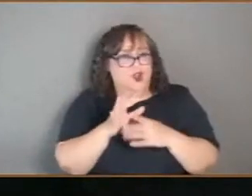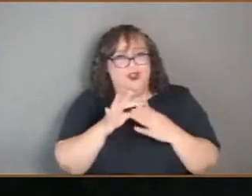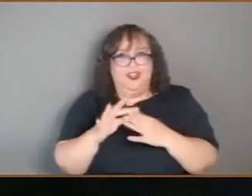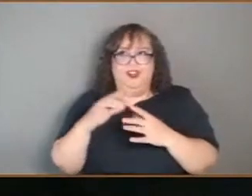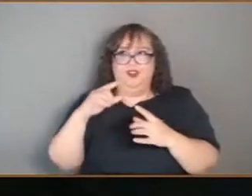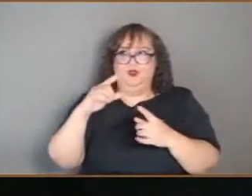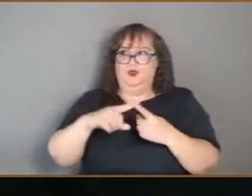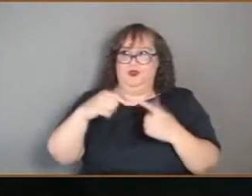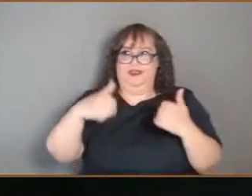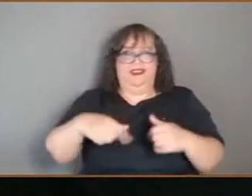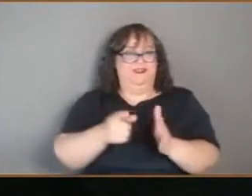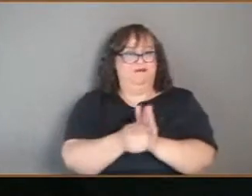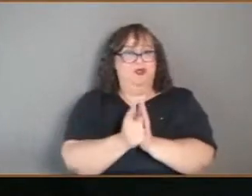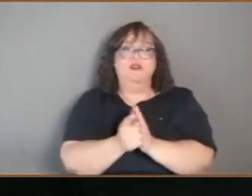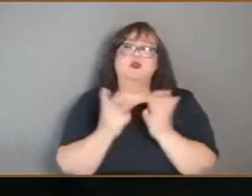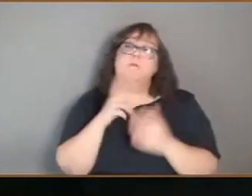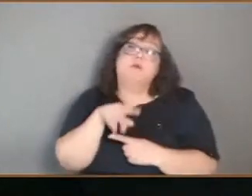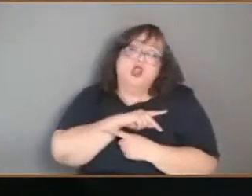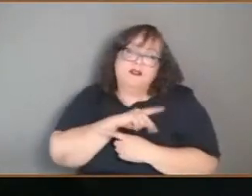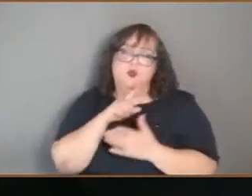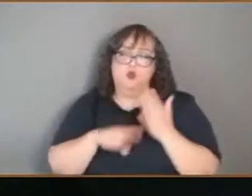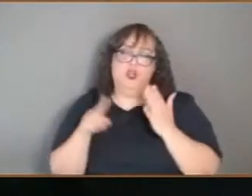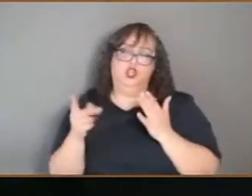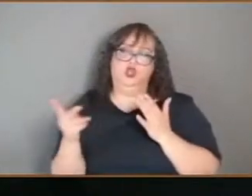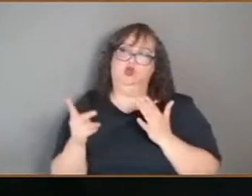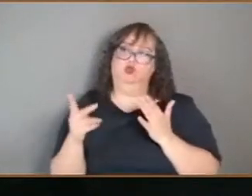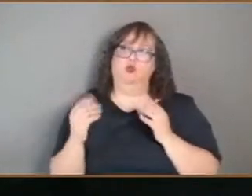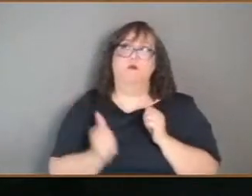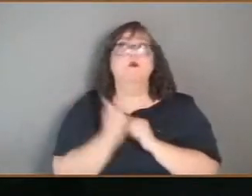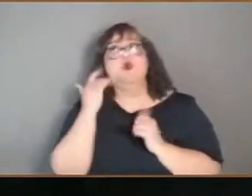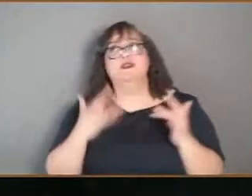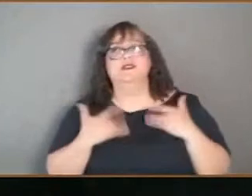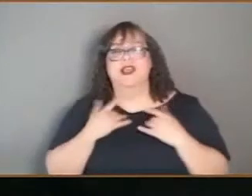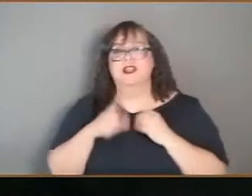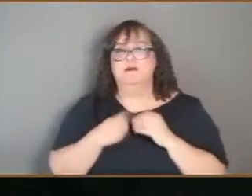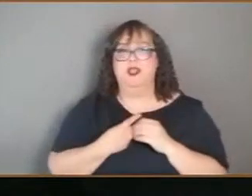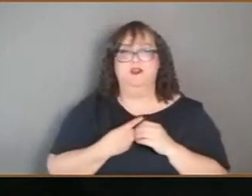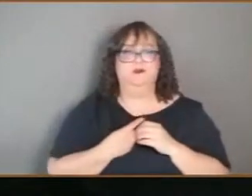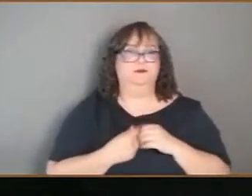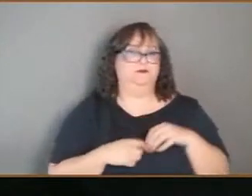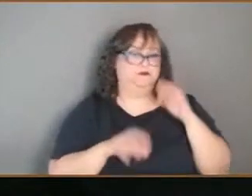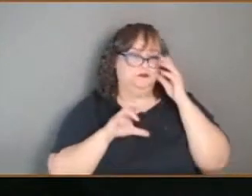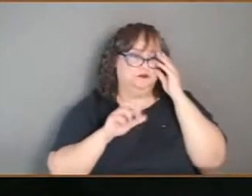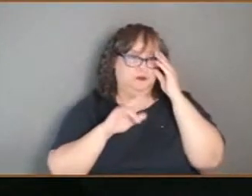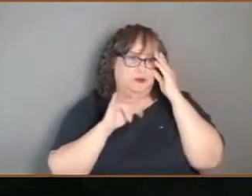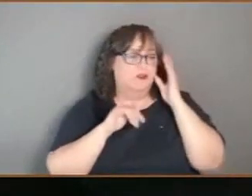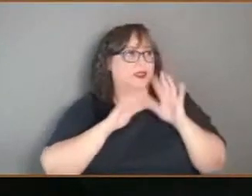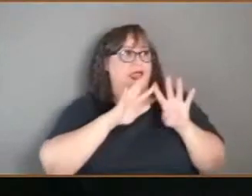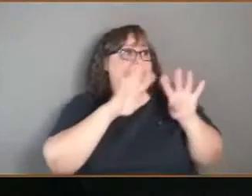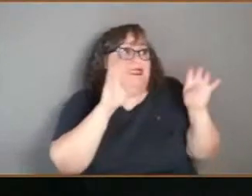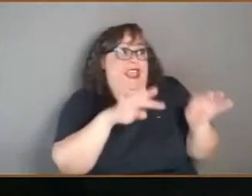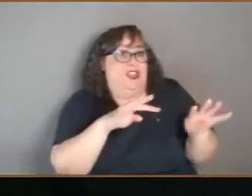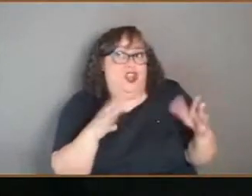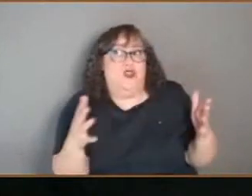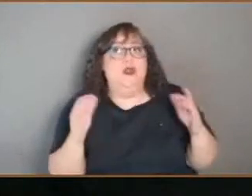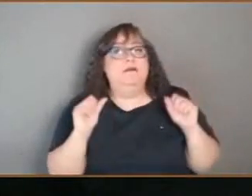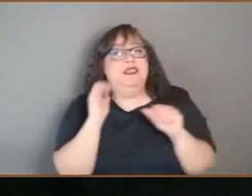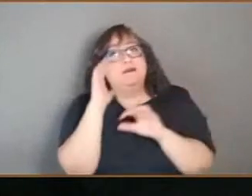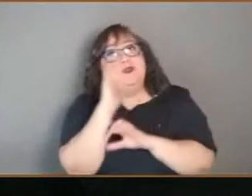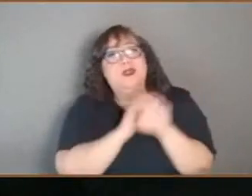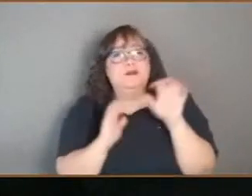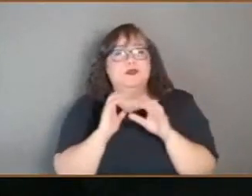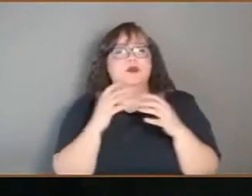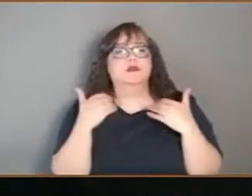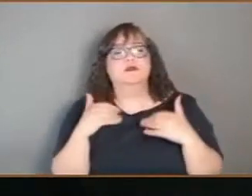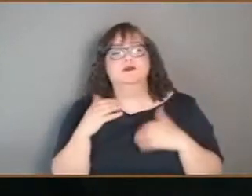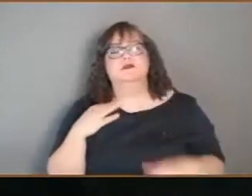personally most excited about with Lucy? I think the unknown. Being able to explore is such a privilege, and the unknown unknowns